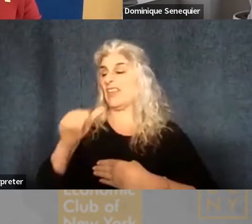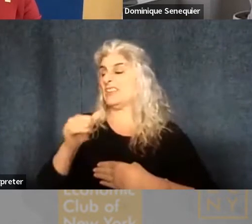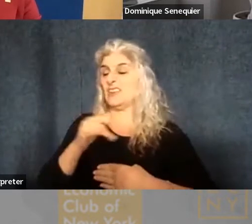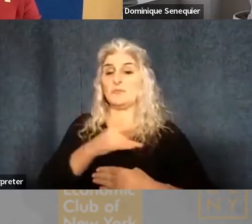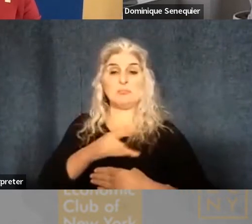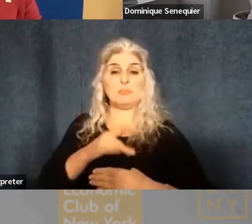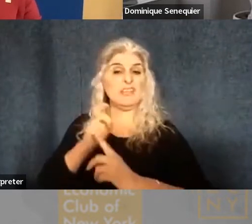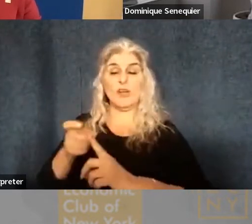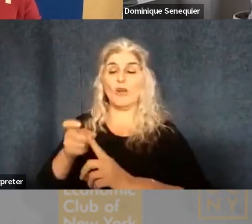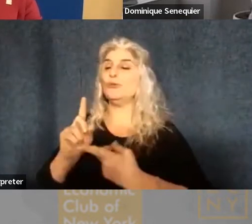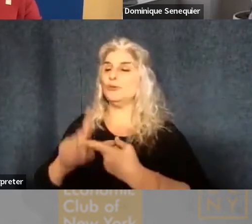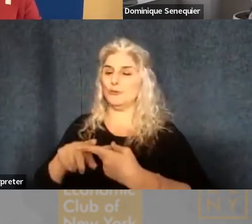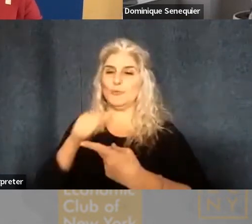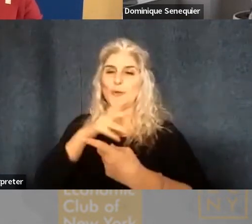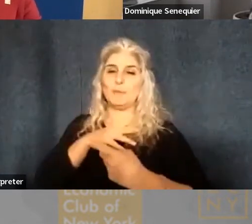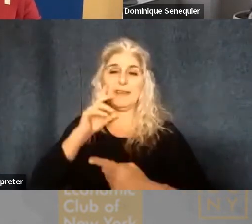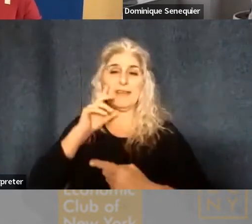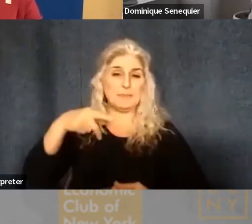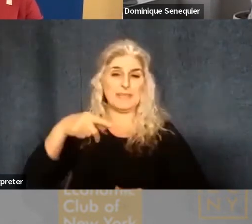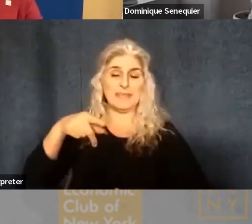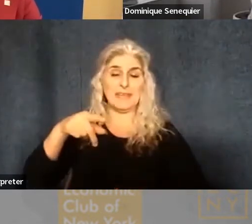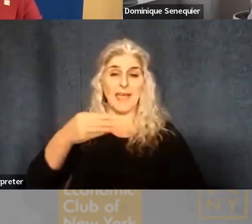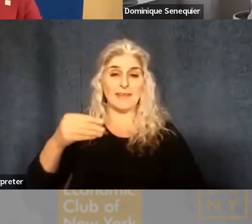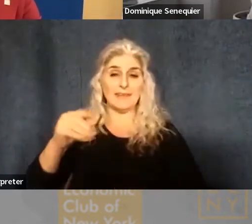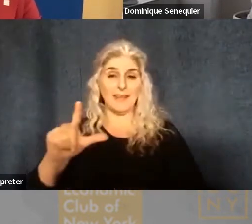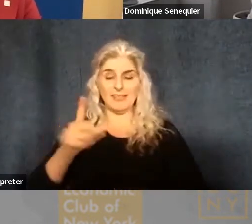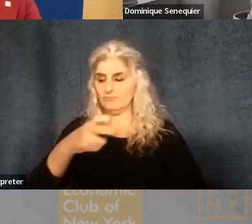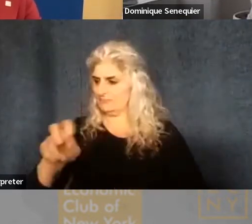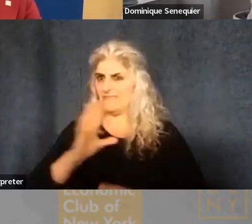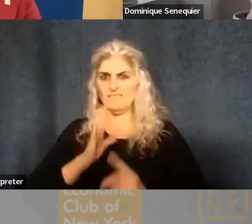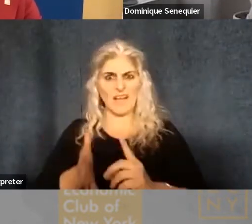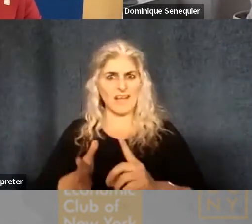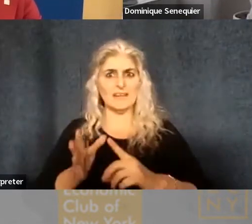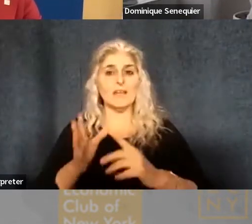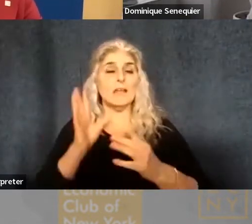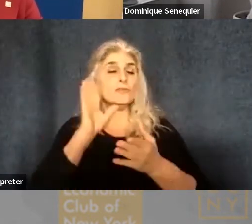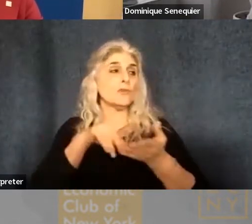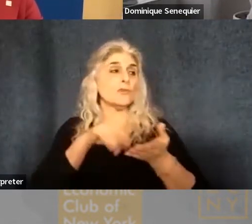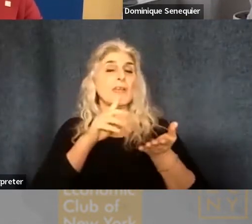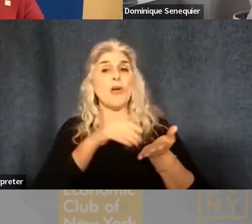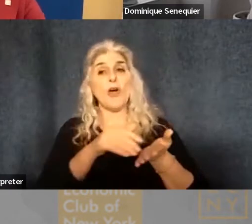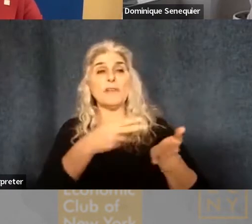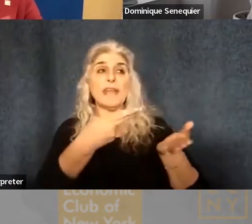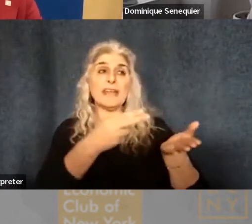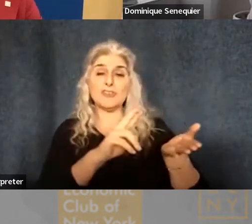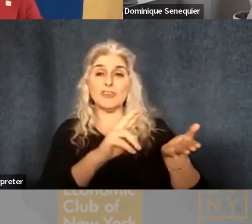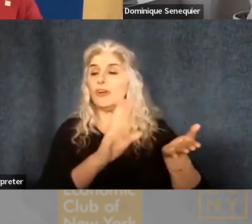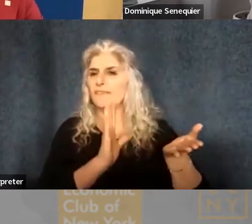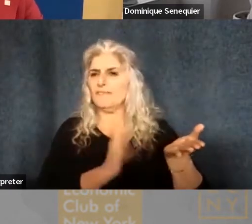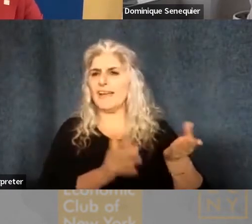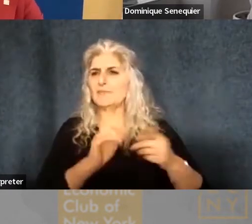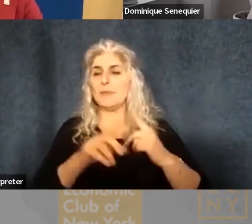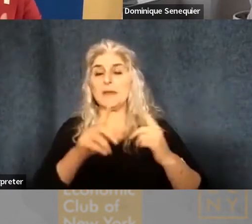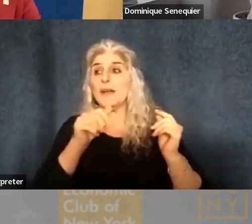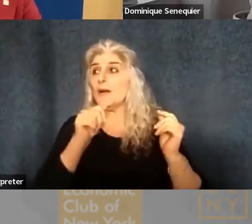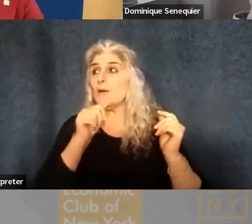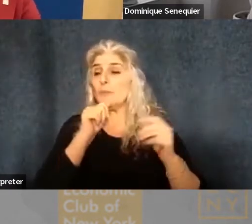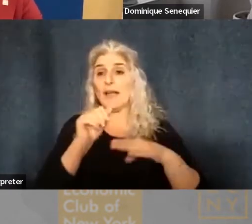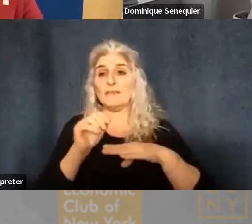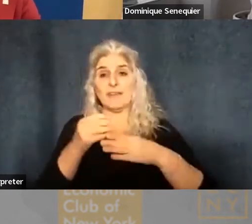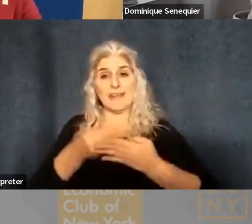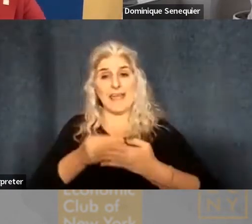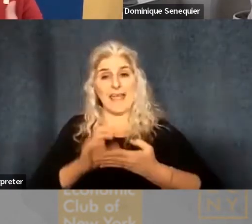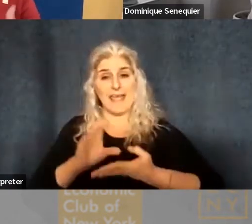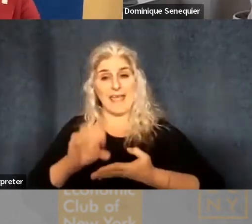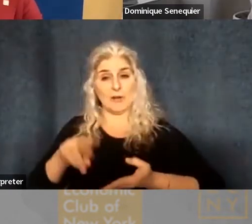So don't put them always in corporate functions, whether it be in HR and operations, right? Like, so private equity is a great example of that. Like, we need